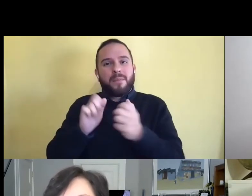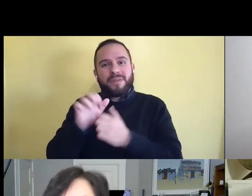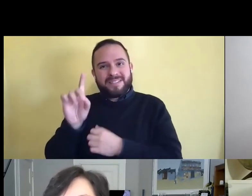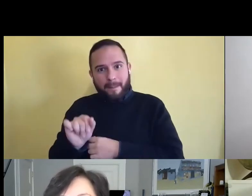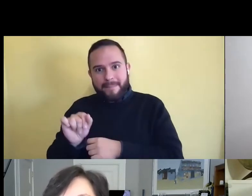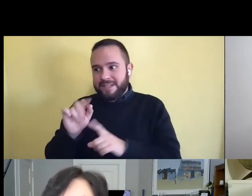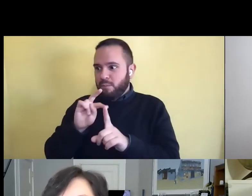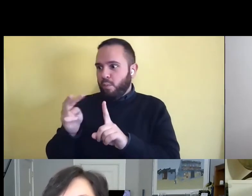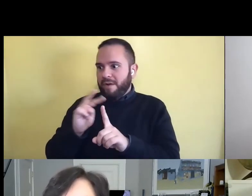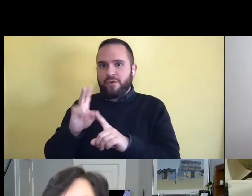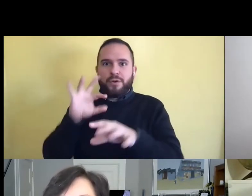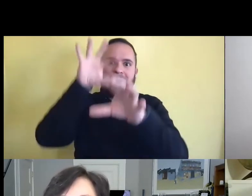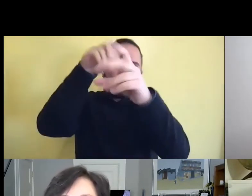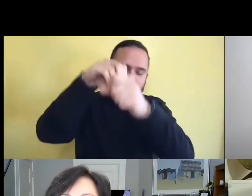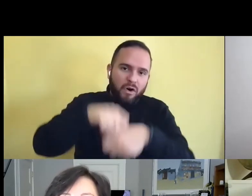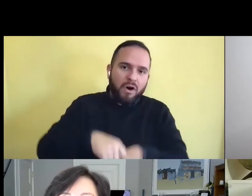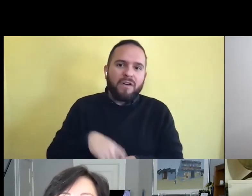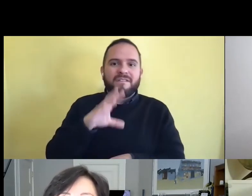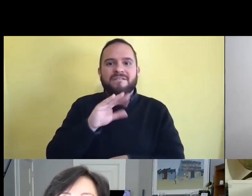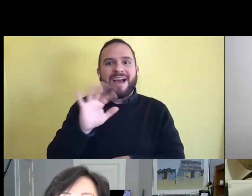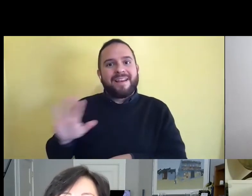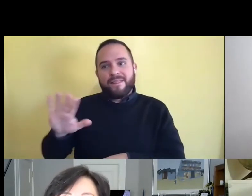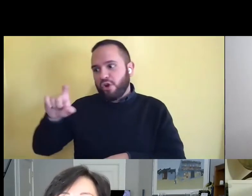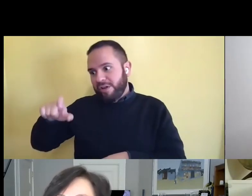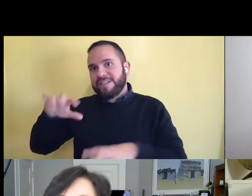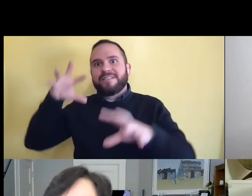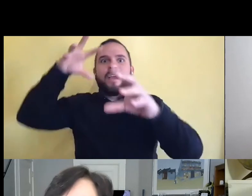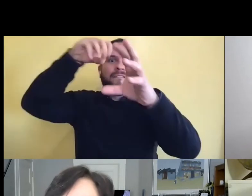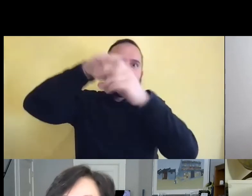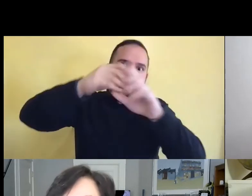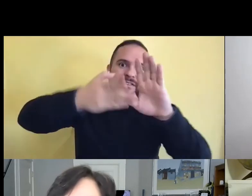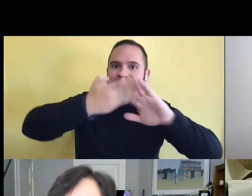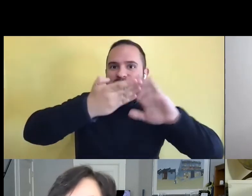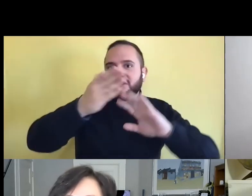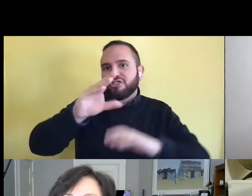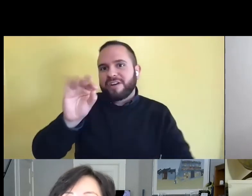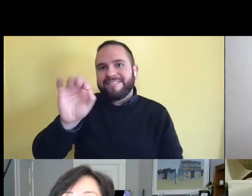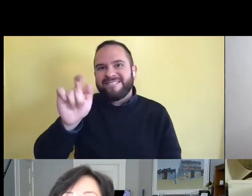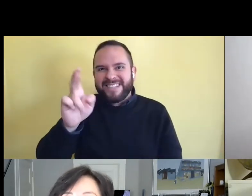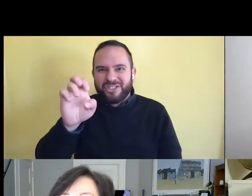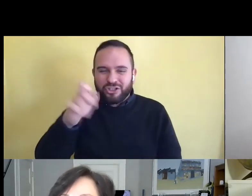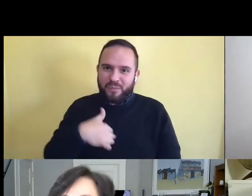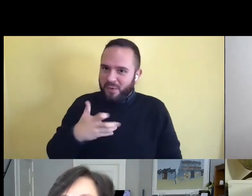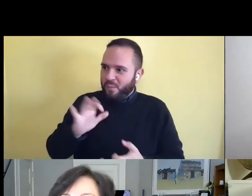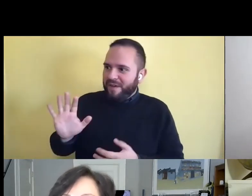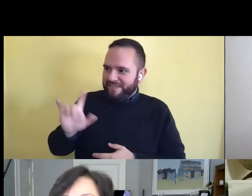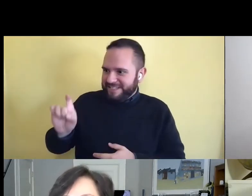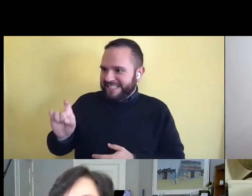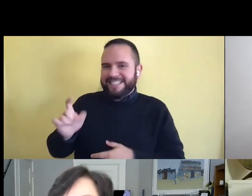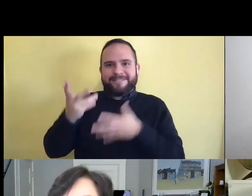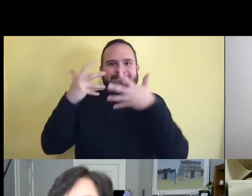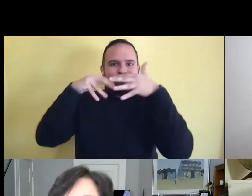in the technology function and feature is integrated. Right now, we really don't have